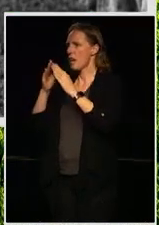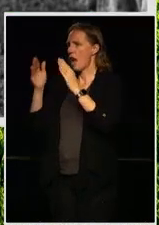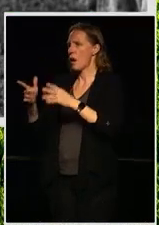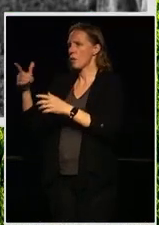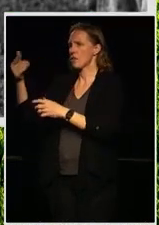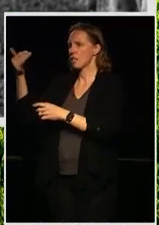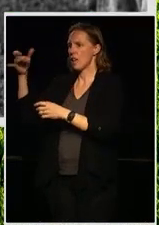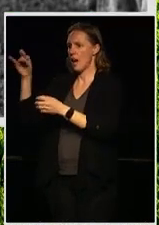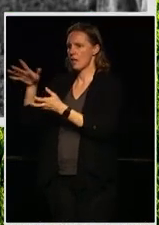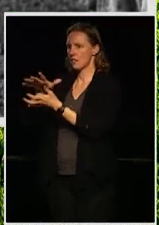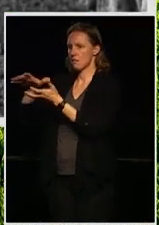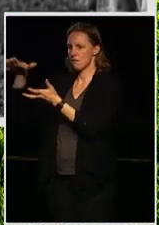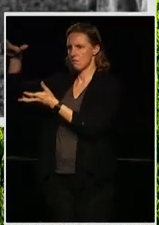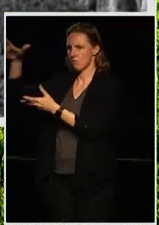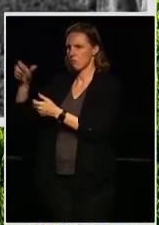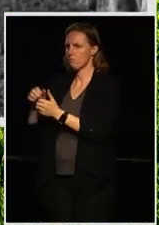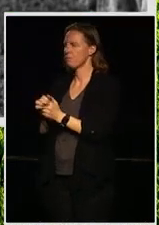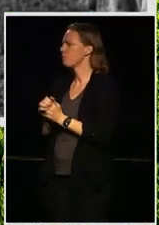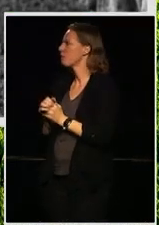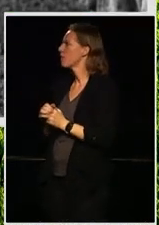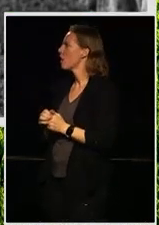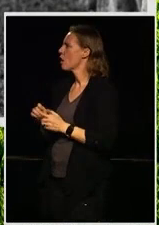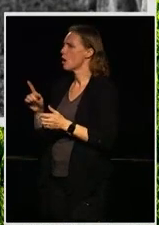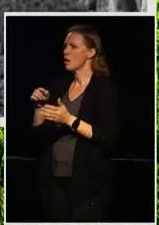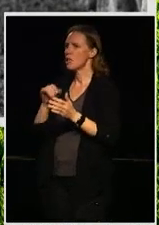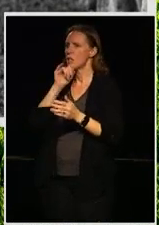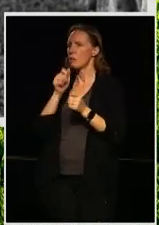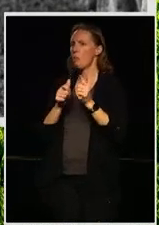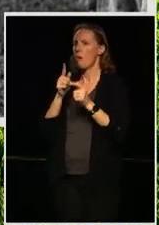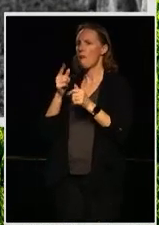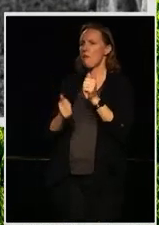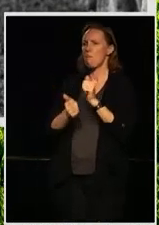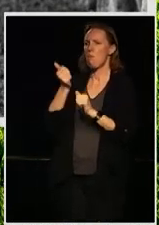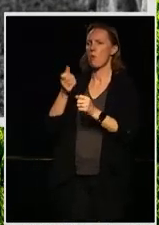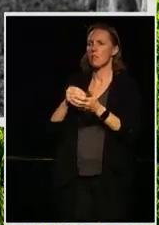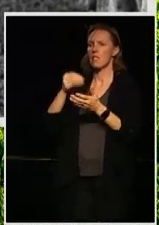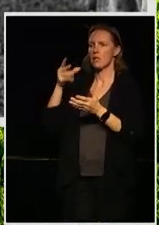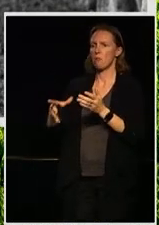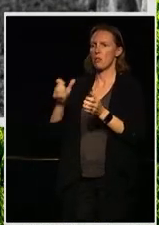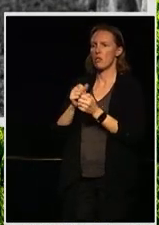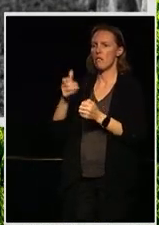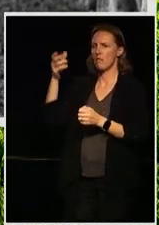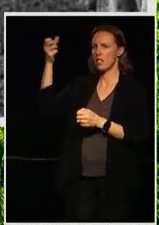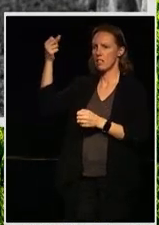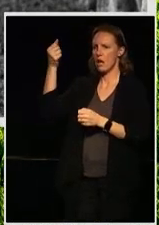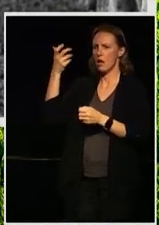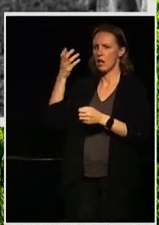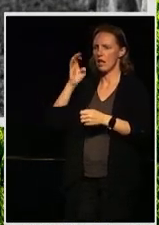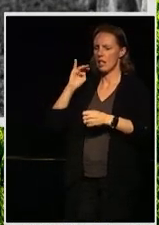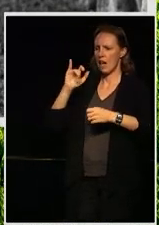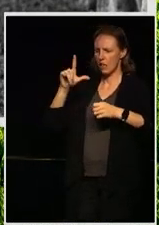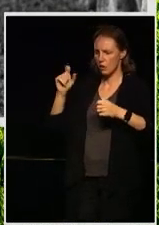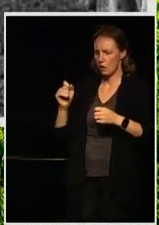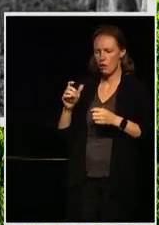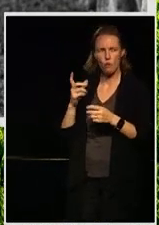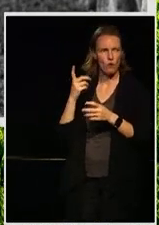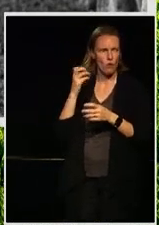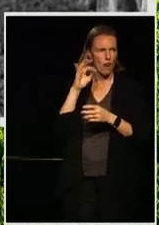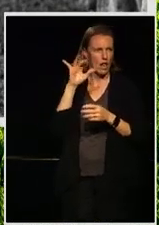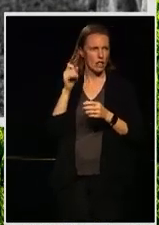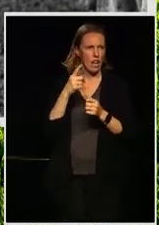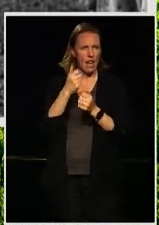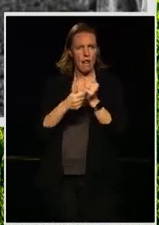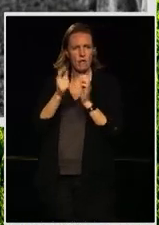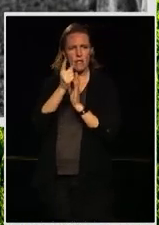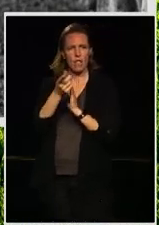Soybean is one of the most expensive components of the dairy cattle ration. Every second, 13% of